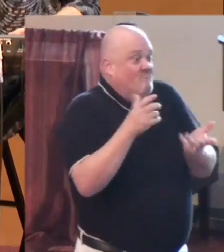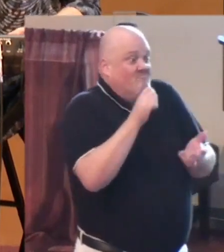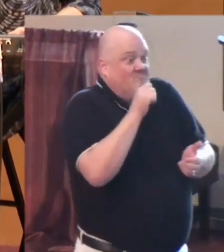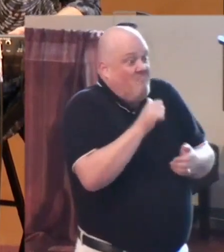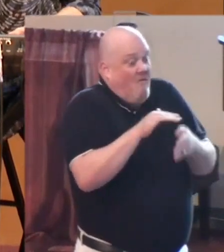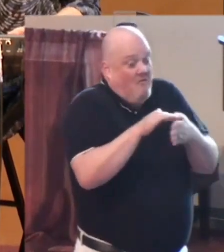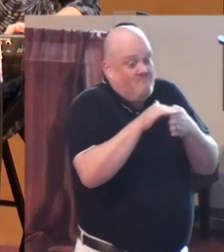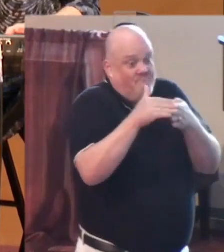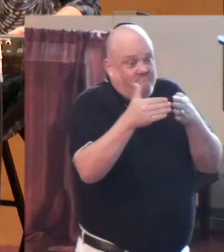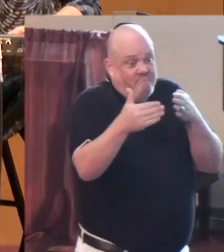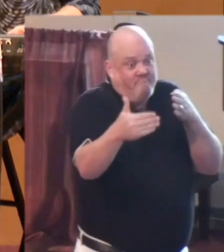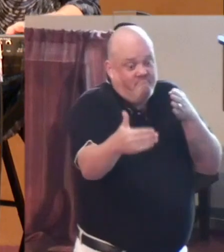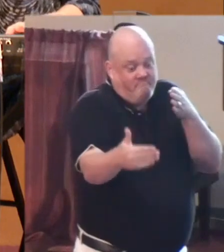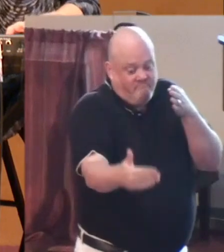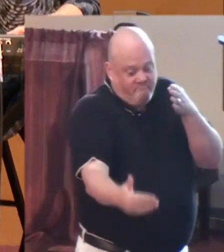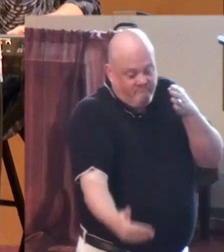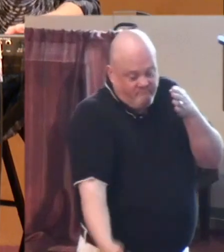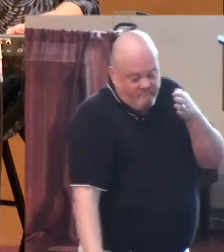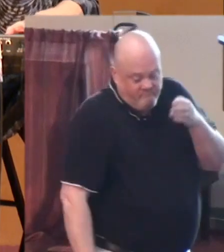the end.